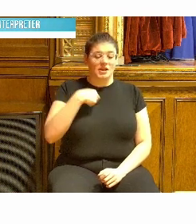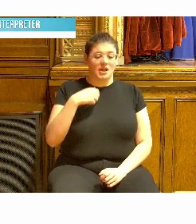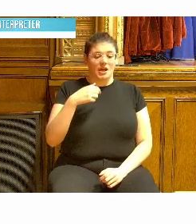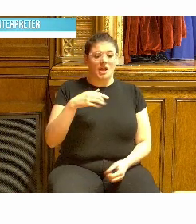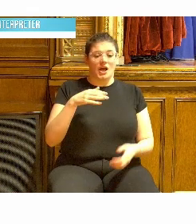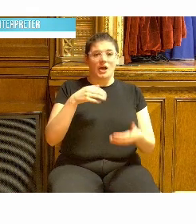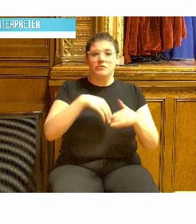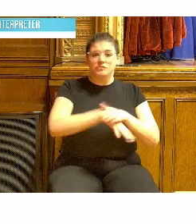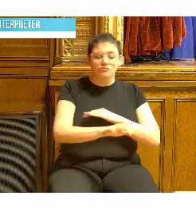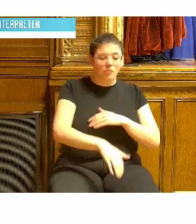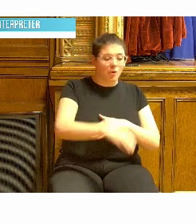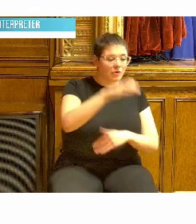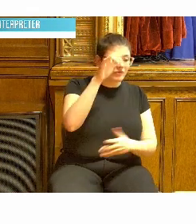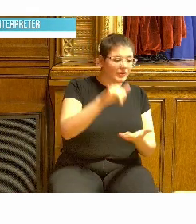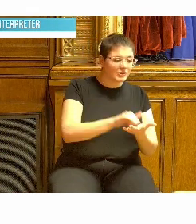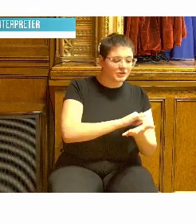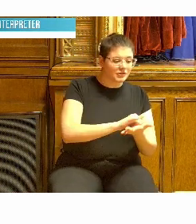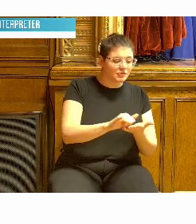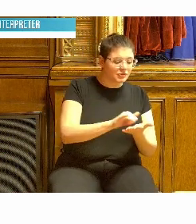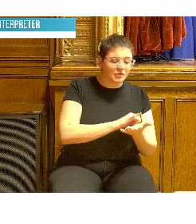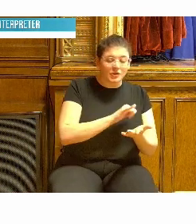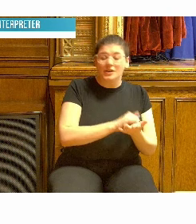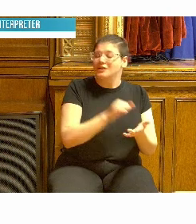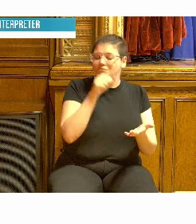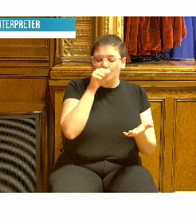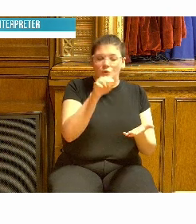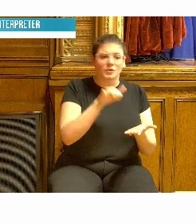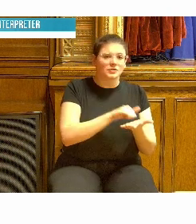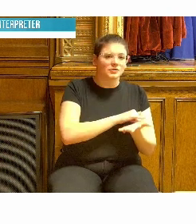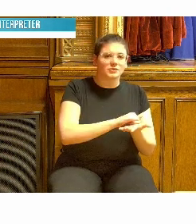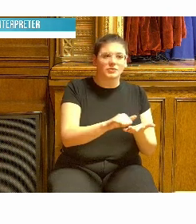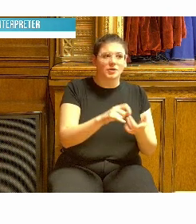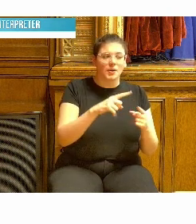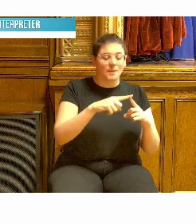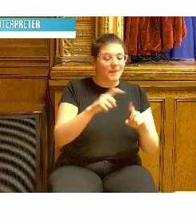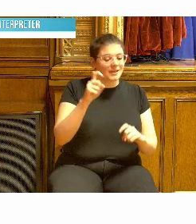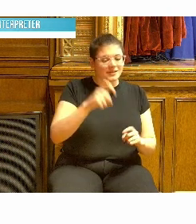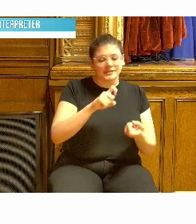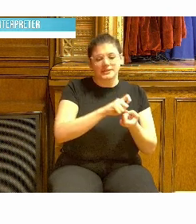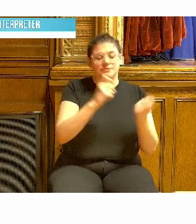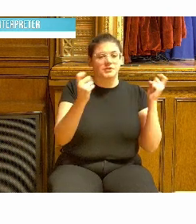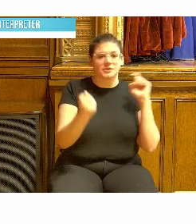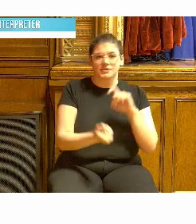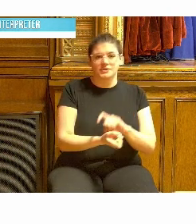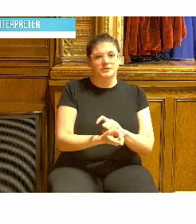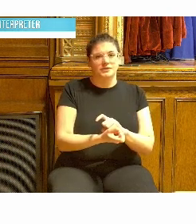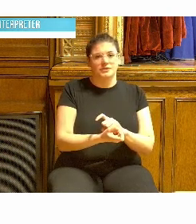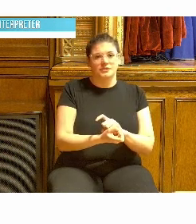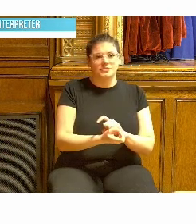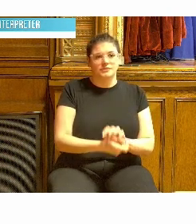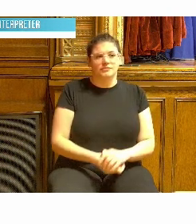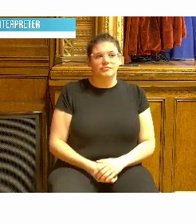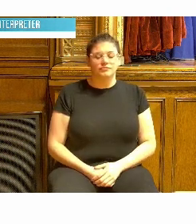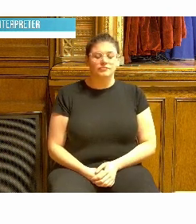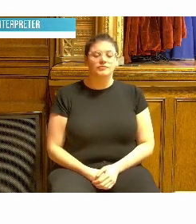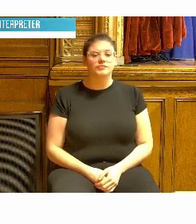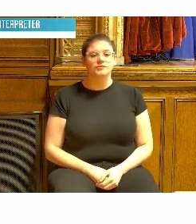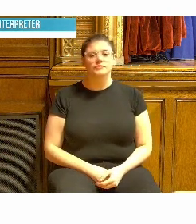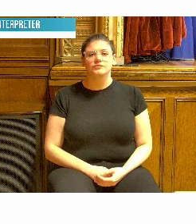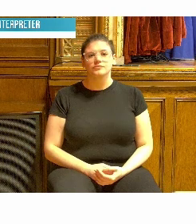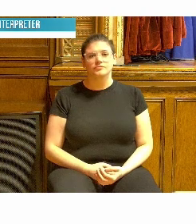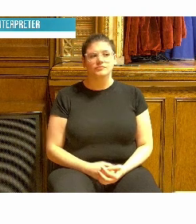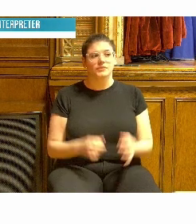New York, and I love New York, but there has to be changes. One of the key things is that